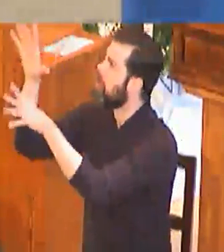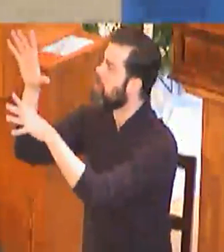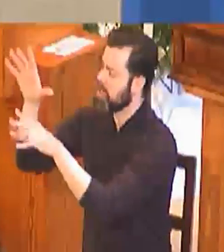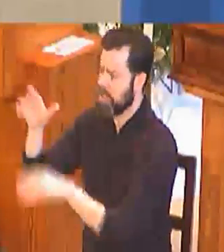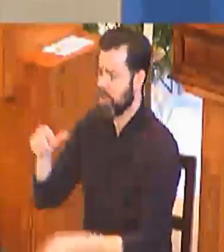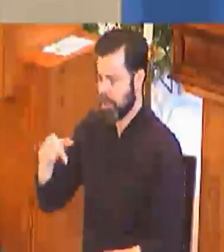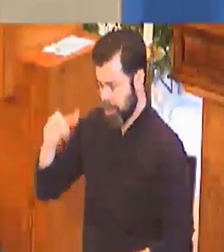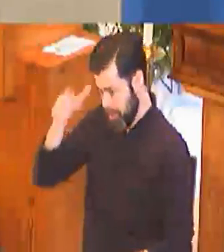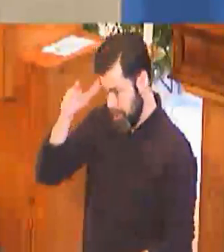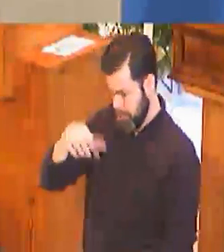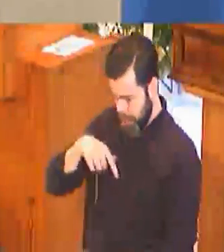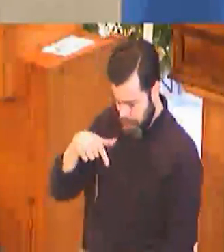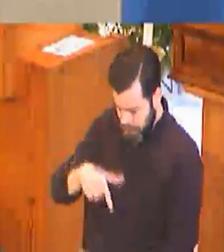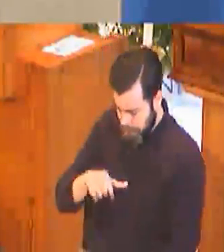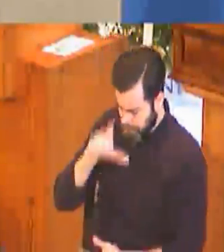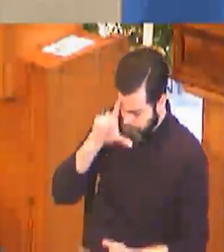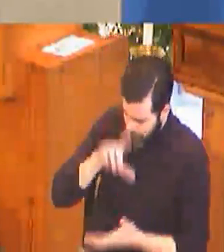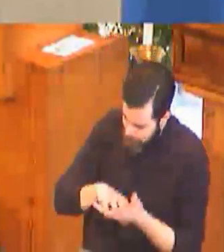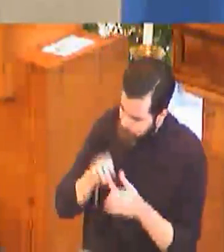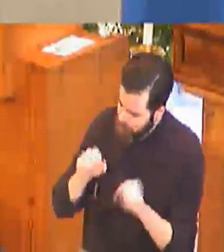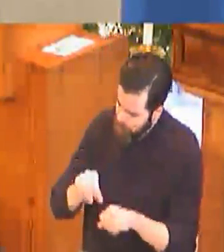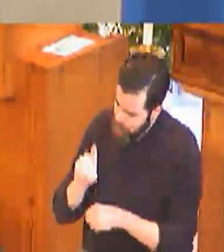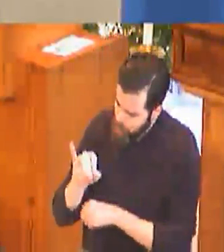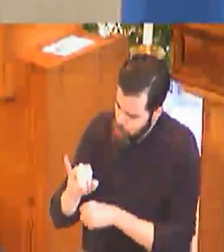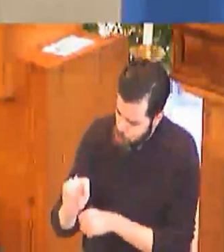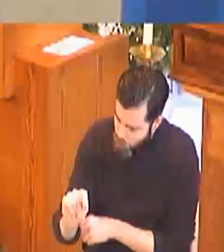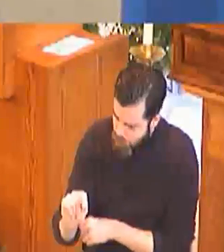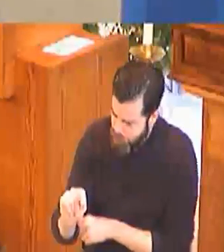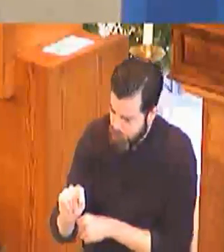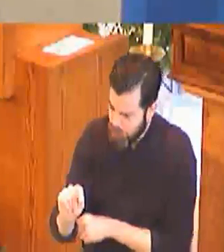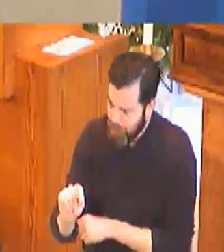could do it because in his mind, it was already done.